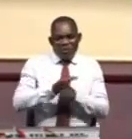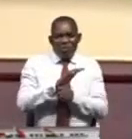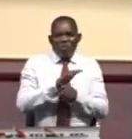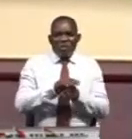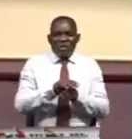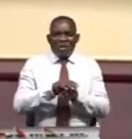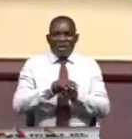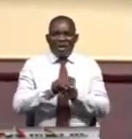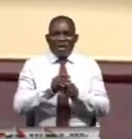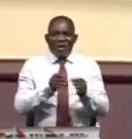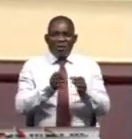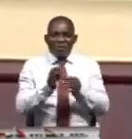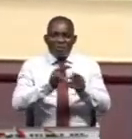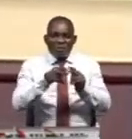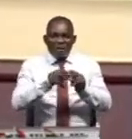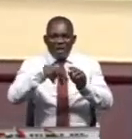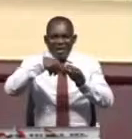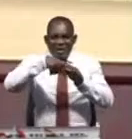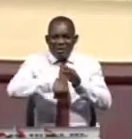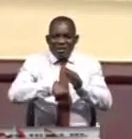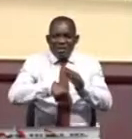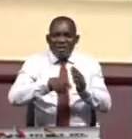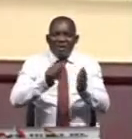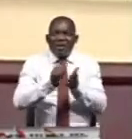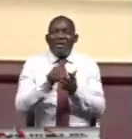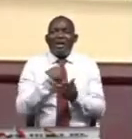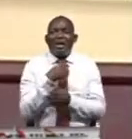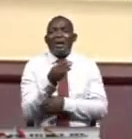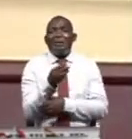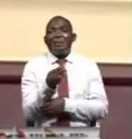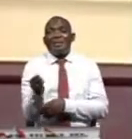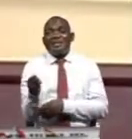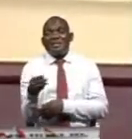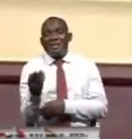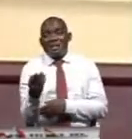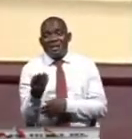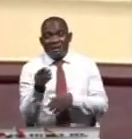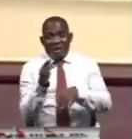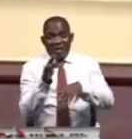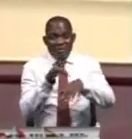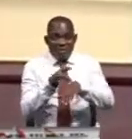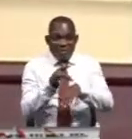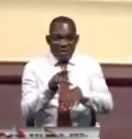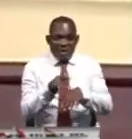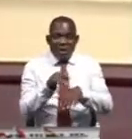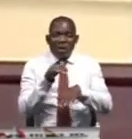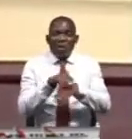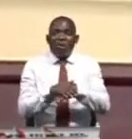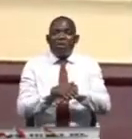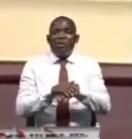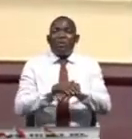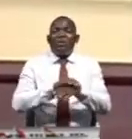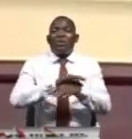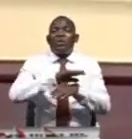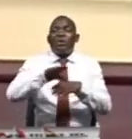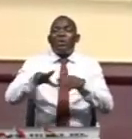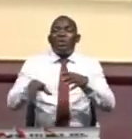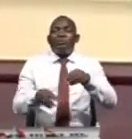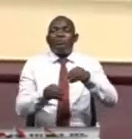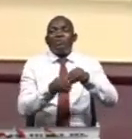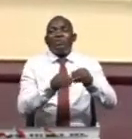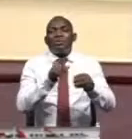figures that have a material effect on the overall outcome of